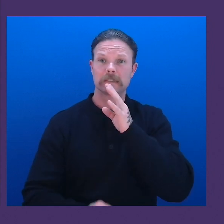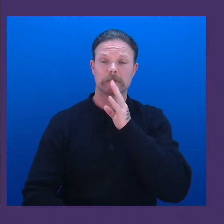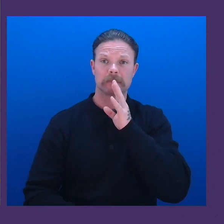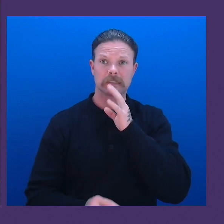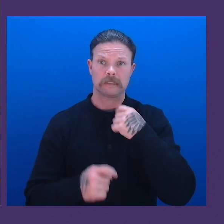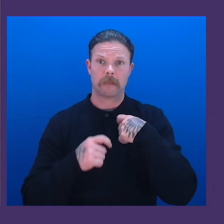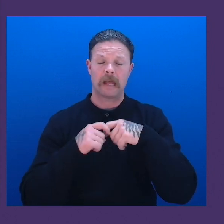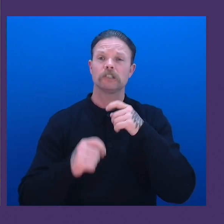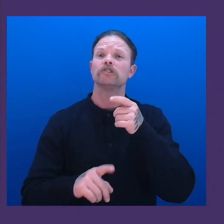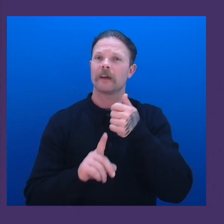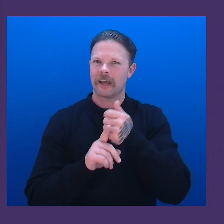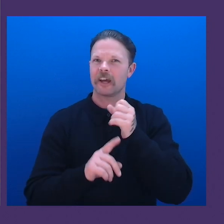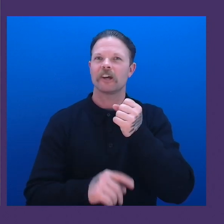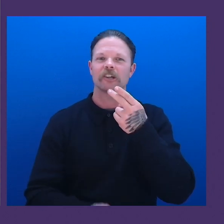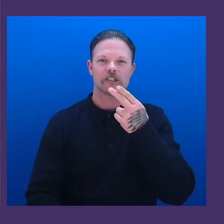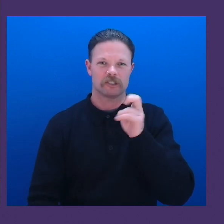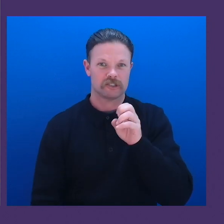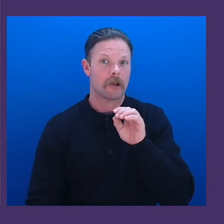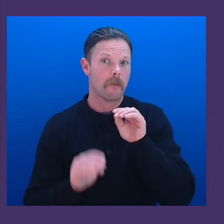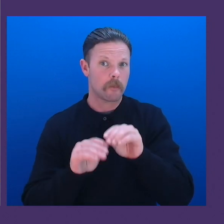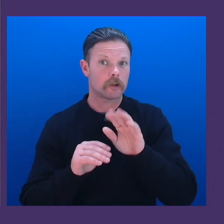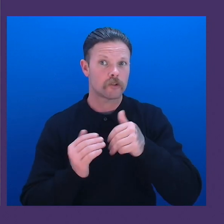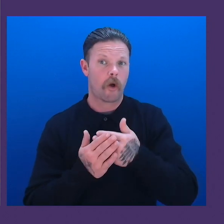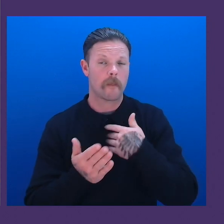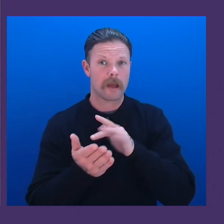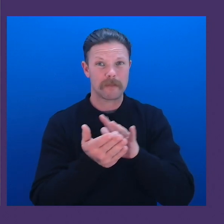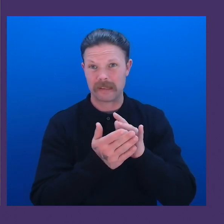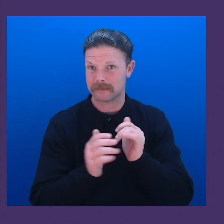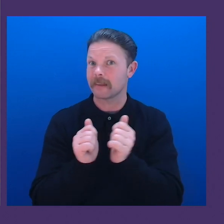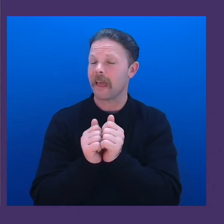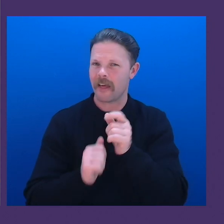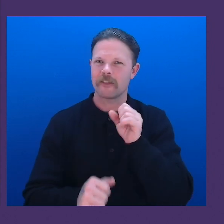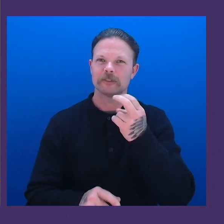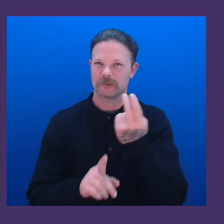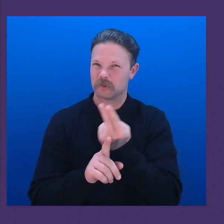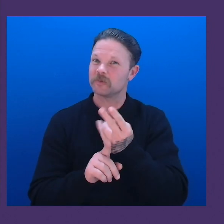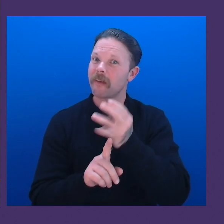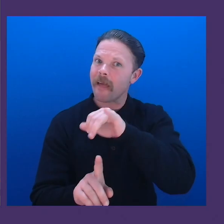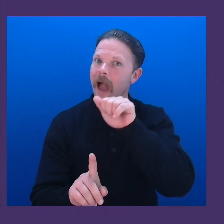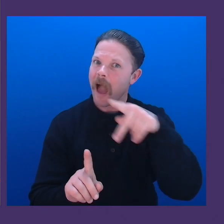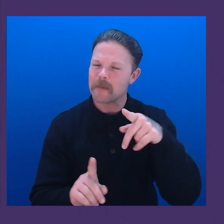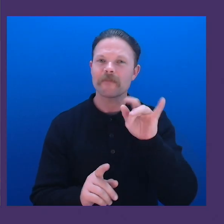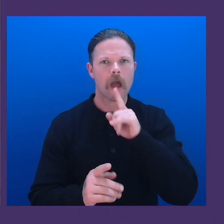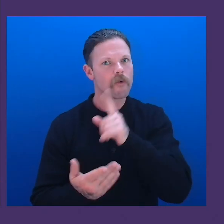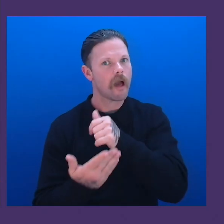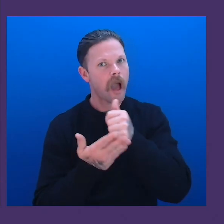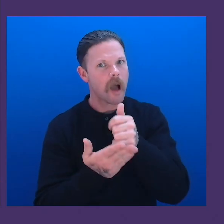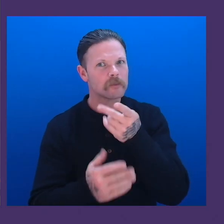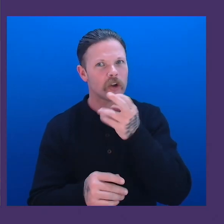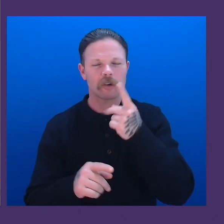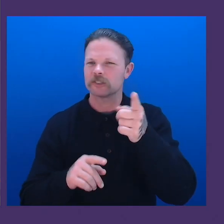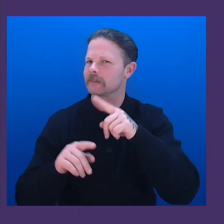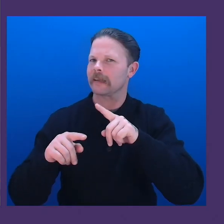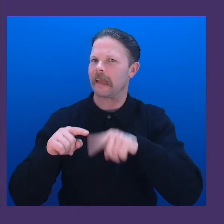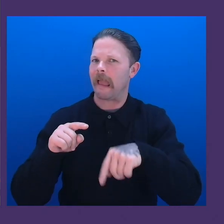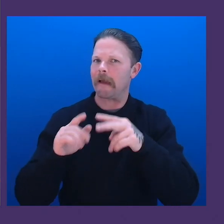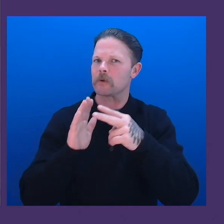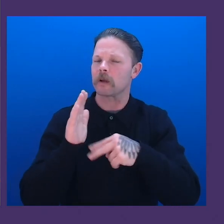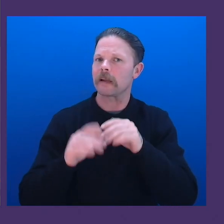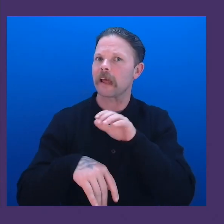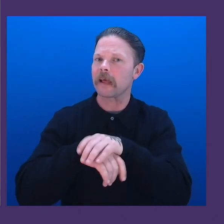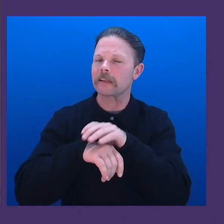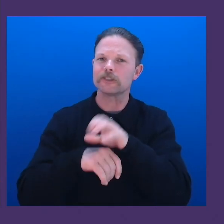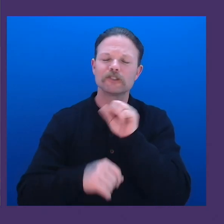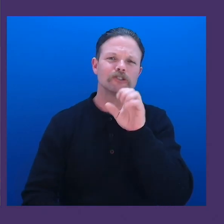she puts all my pills together. And she's been using the app, and that's helped her because she can't read English. So, Wow. I